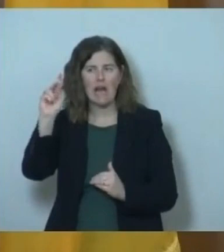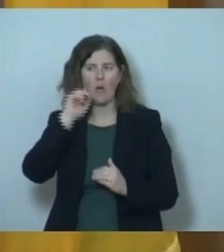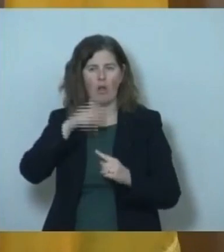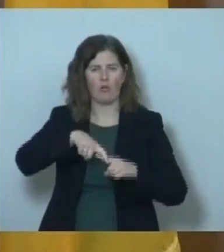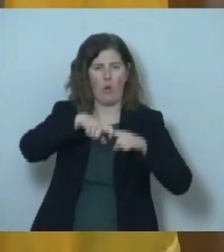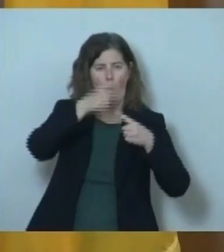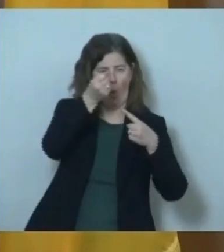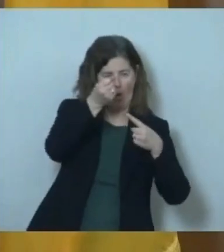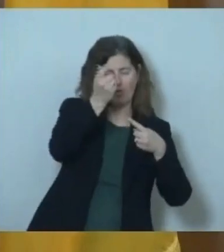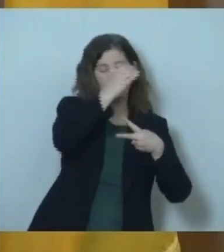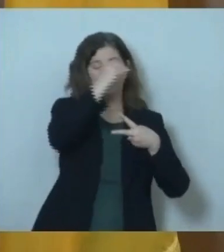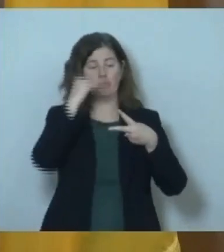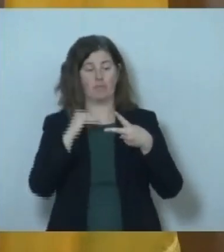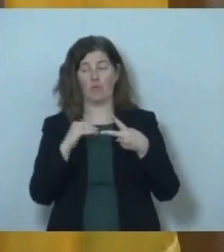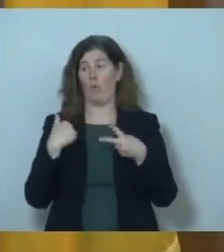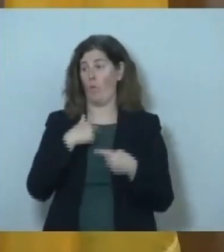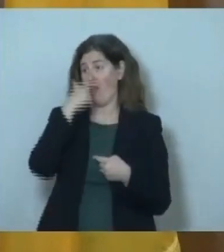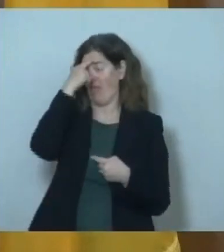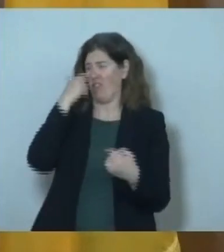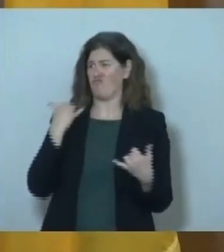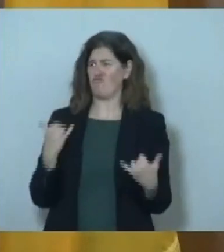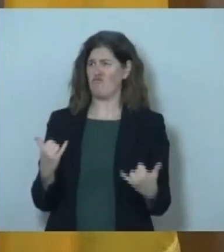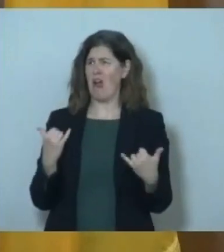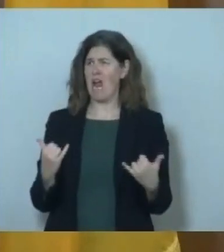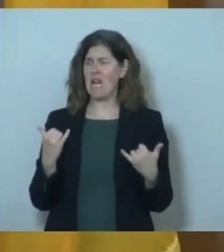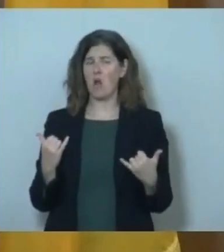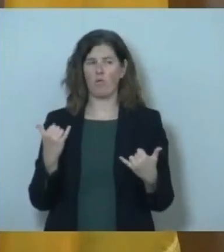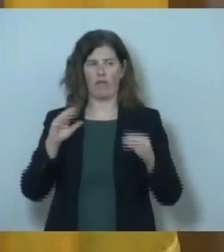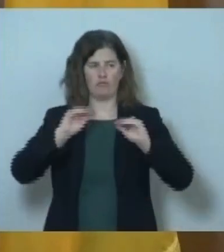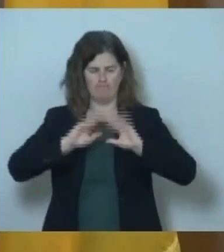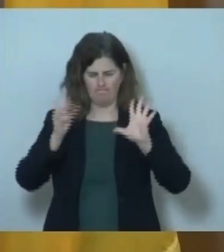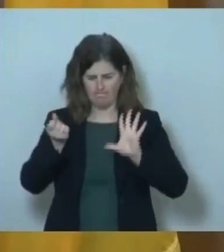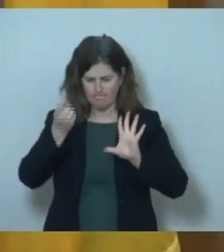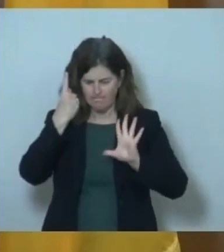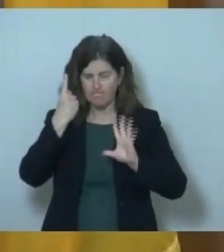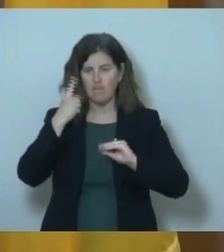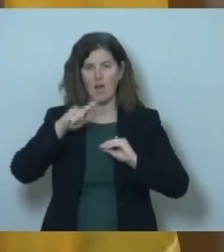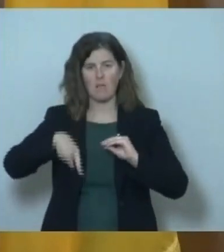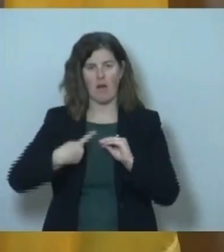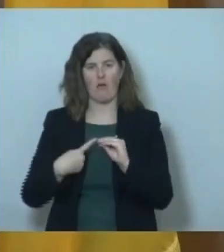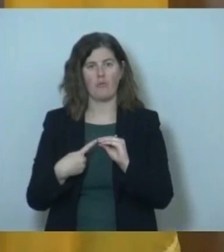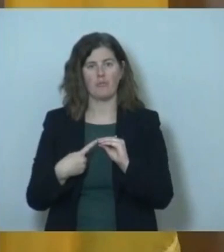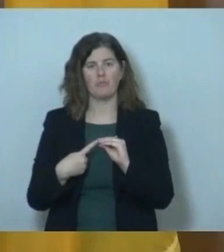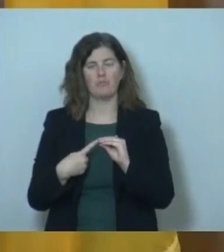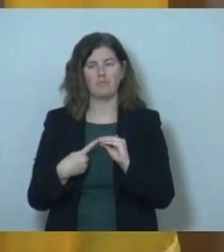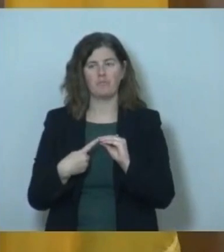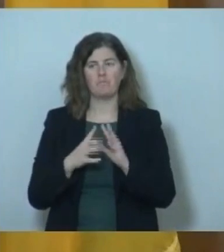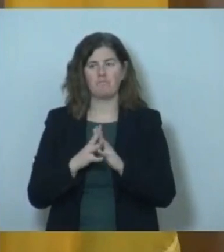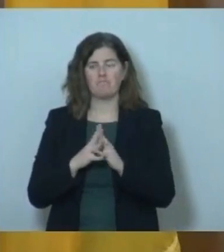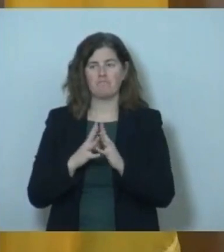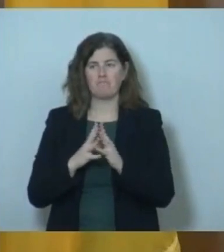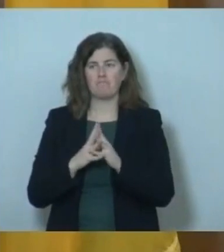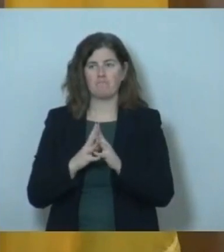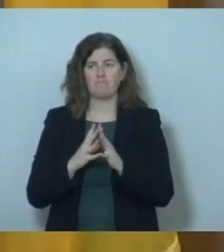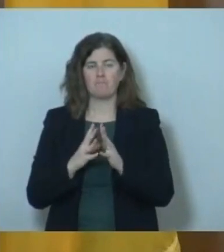Scrace. So we think right now we need to be clear that about,